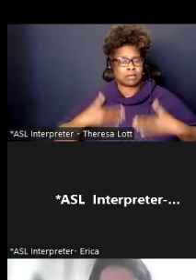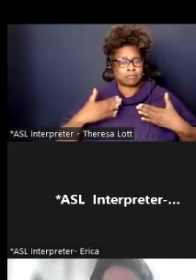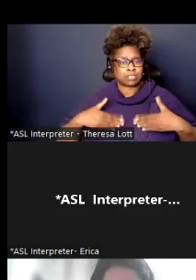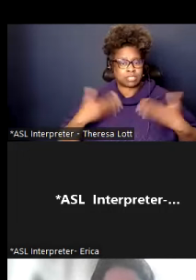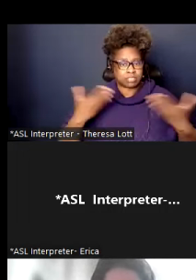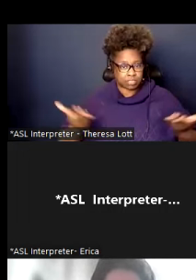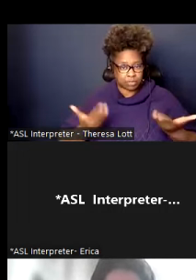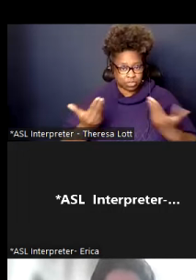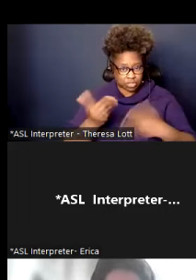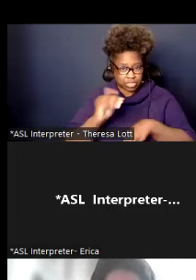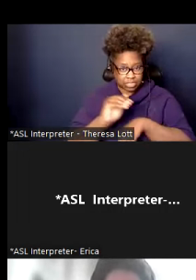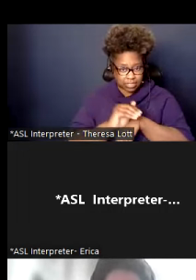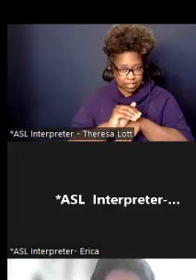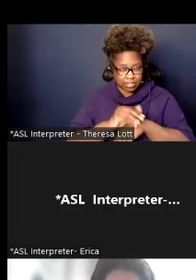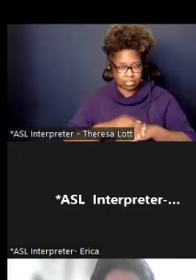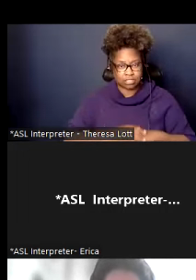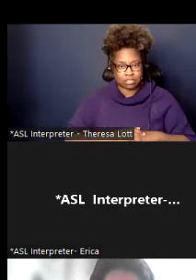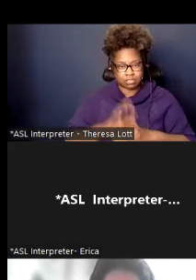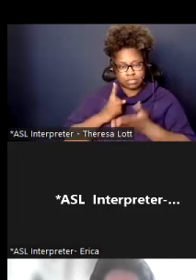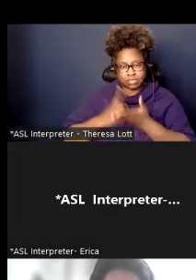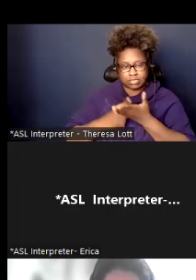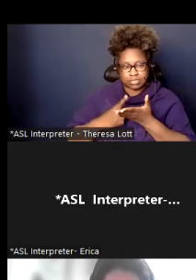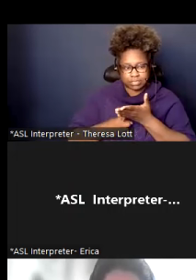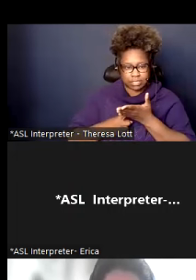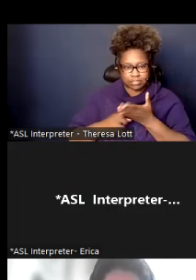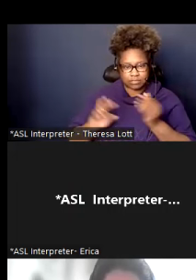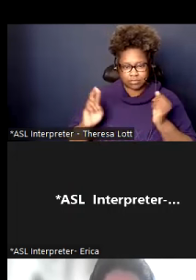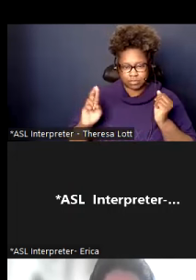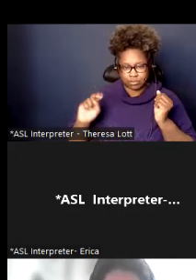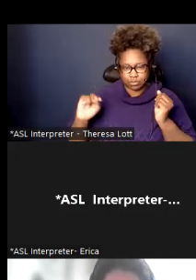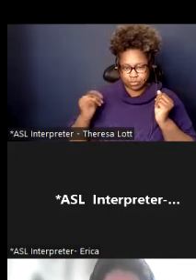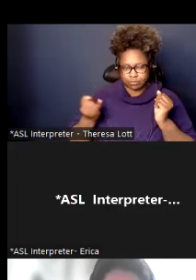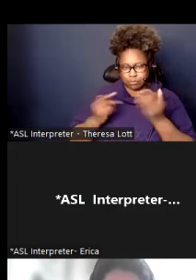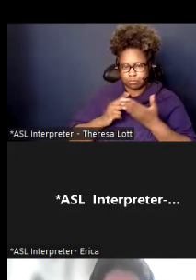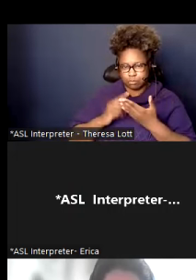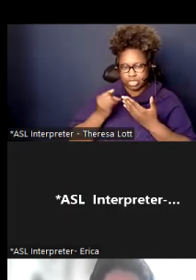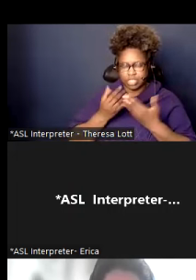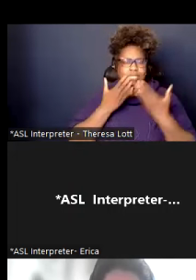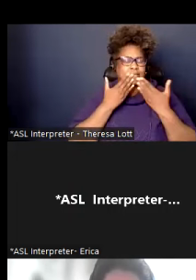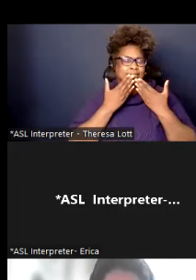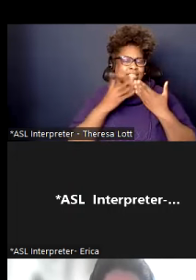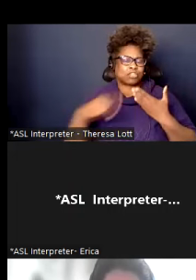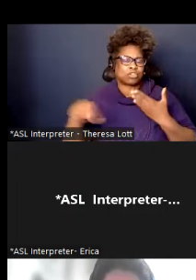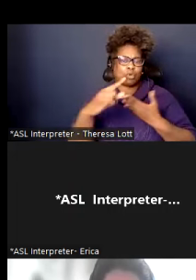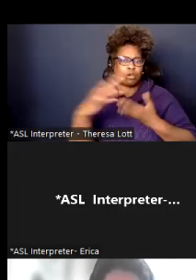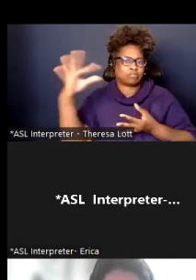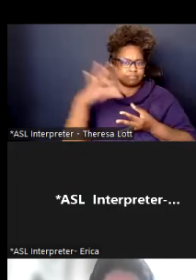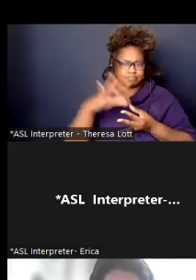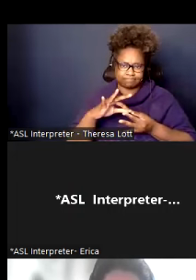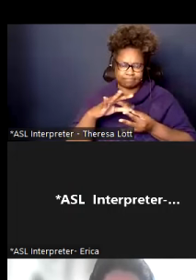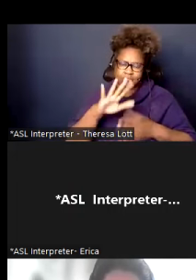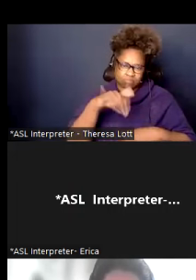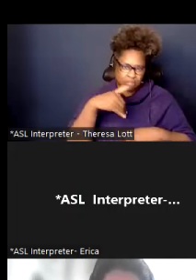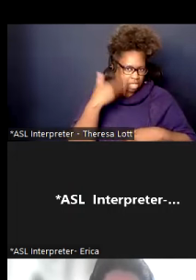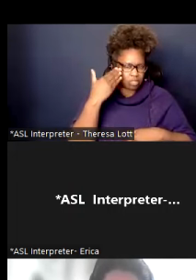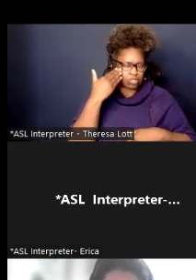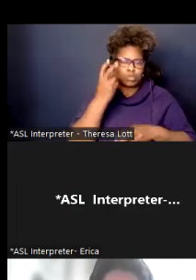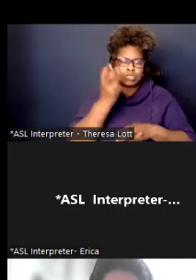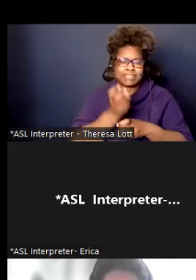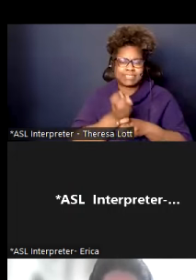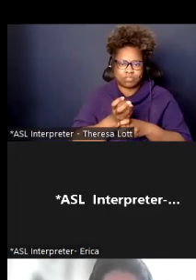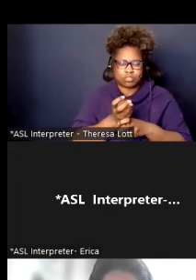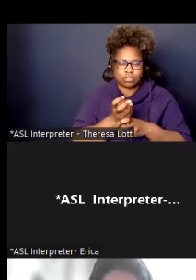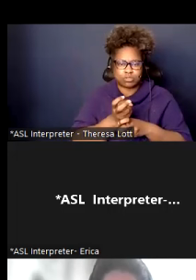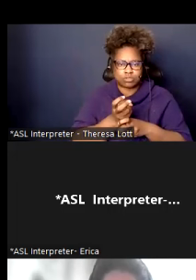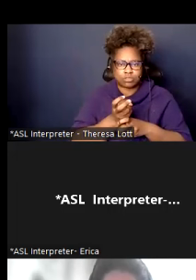about the NENJ project. I want to thank everybody for coming. I know it's always difficult to, or